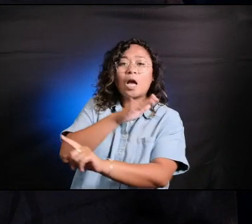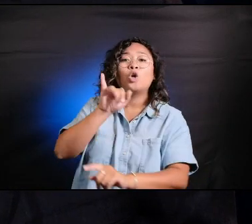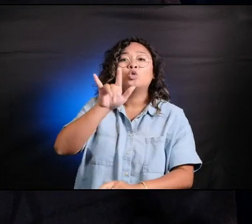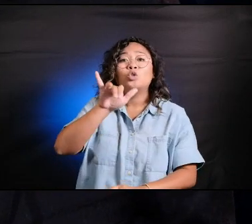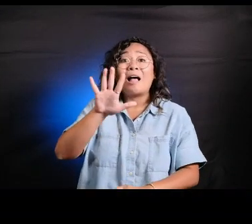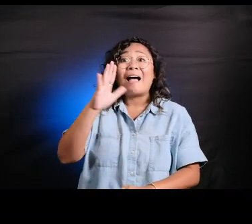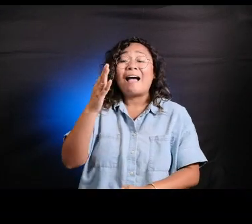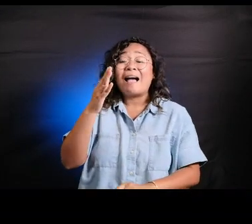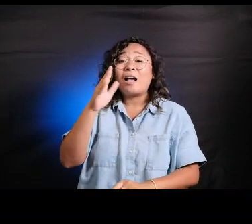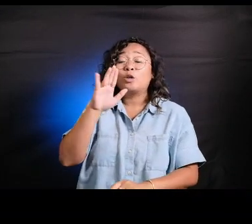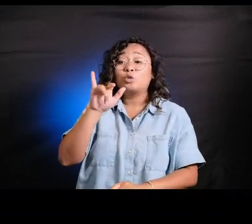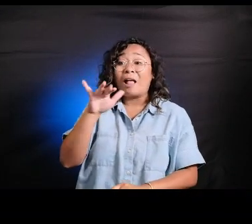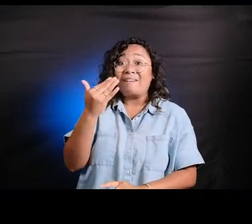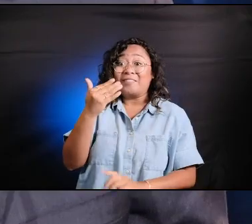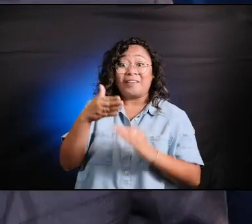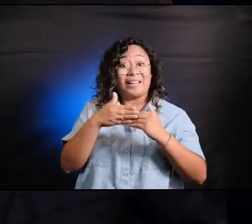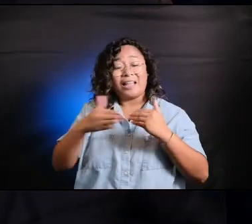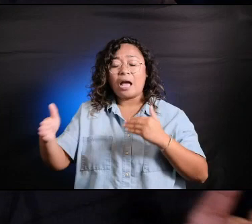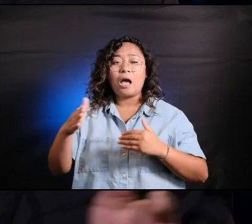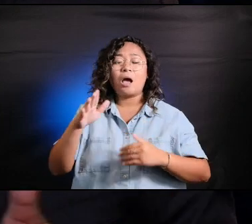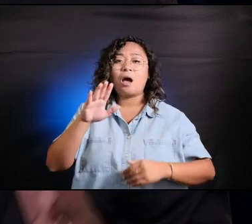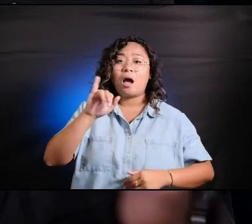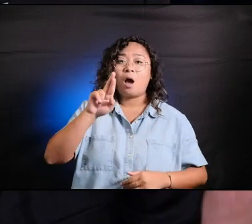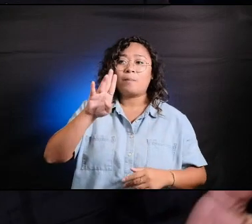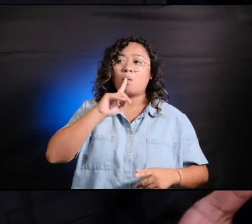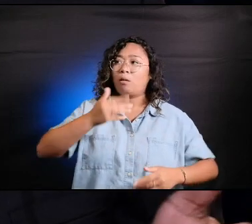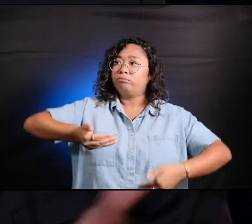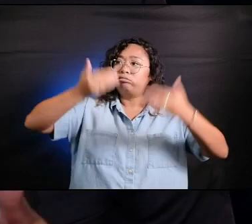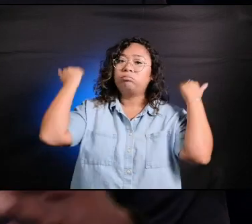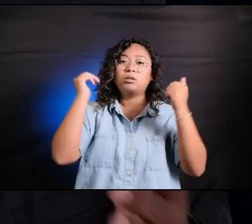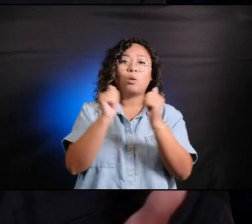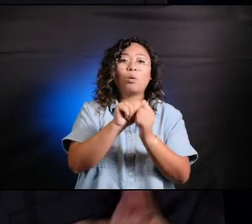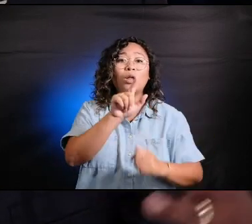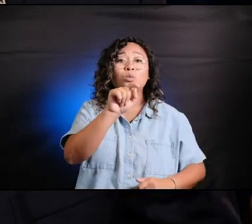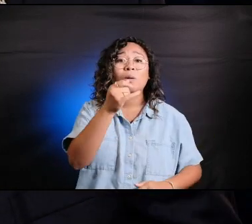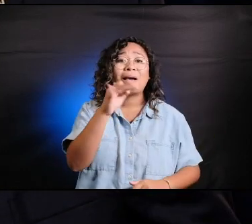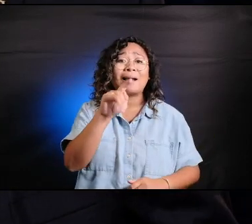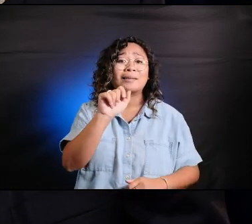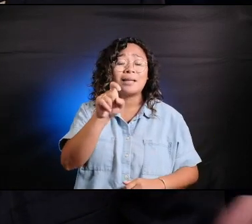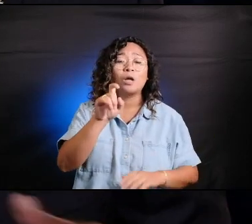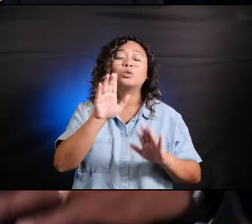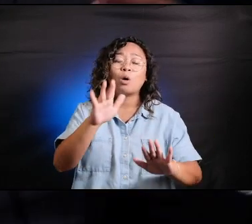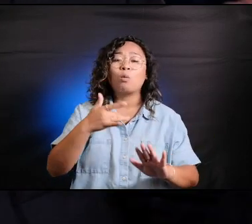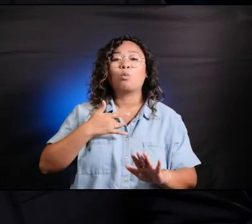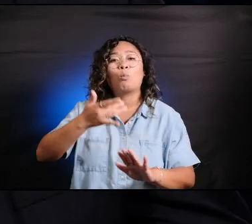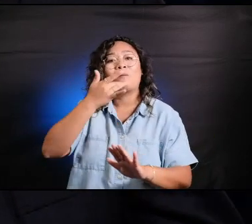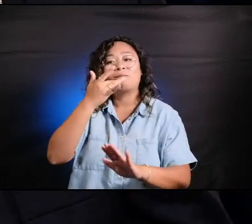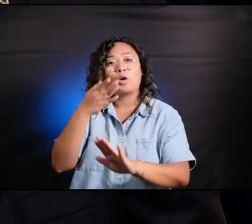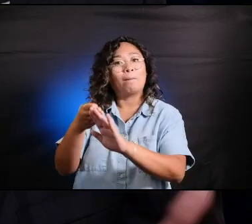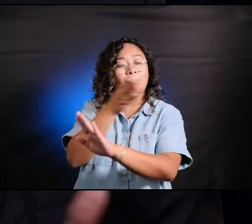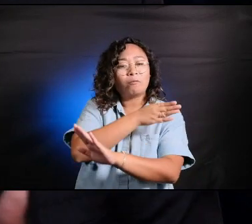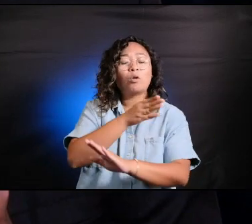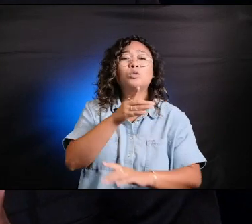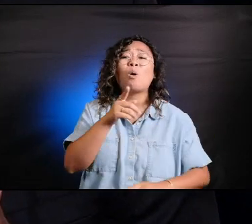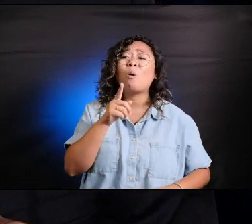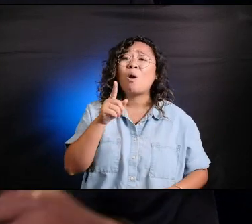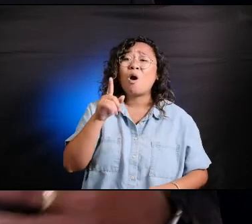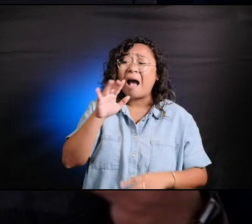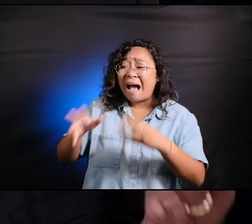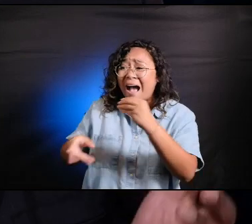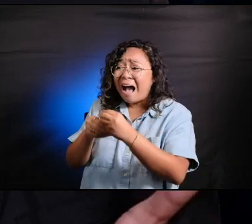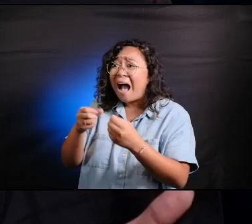going to get really hectic again. But every single day they're doing this in addition to all the other work they're doing.